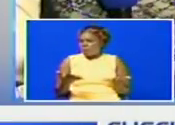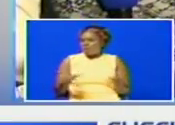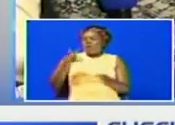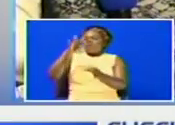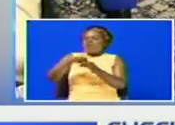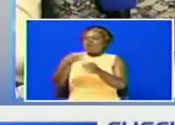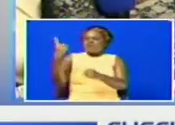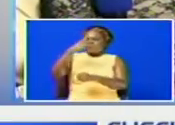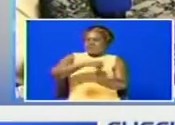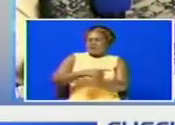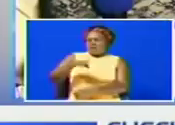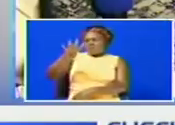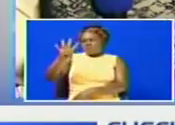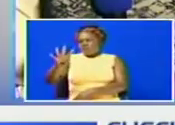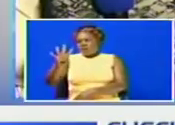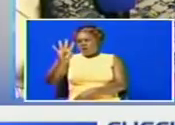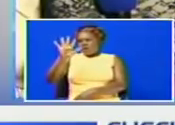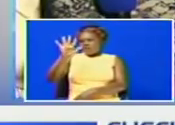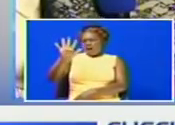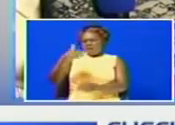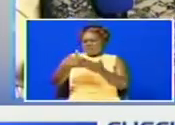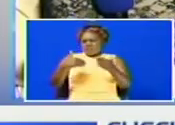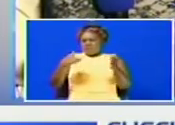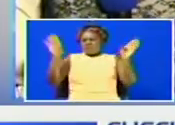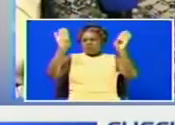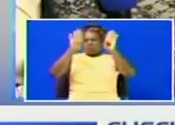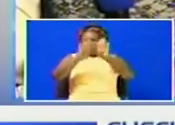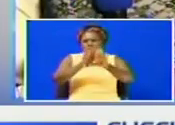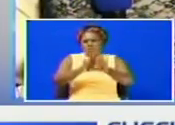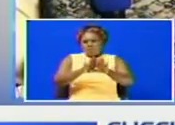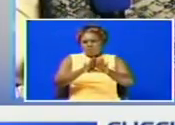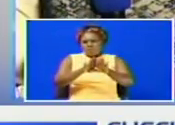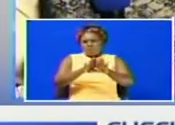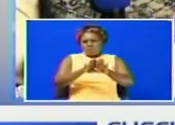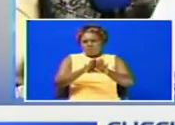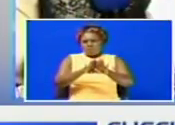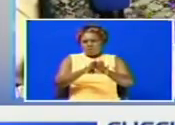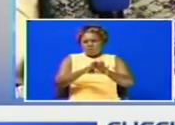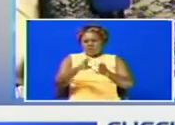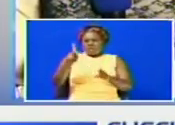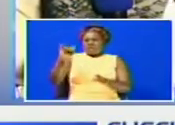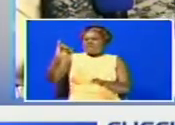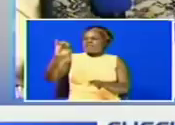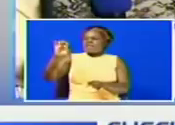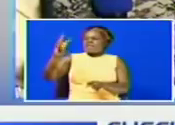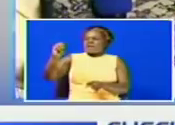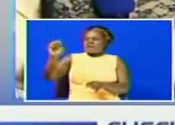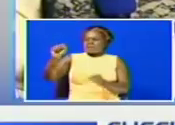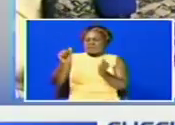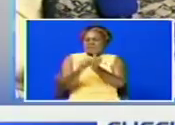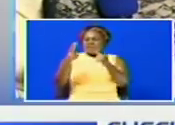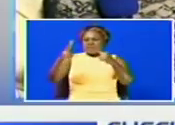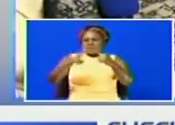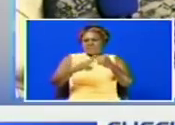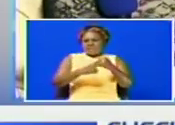voting day between 4 and 5, just before polls closed, the team took a snapshot. The KEMS kits, 17,000